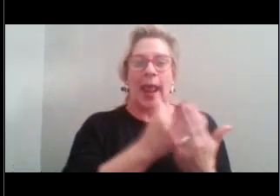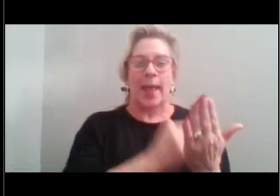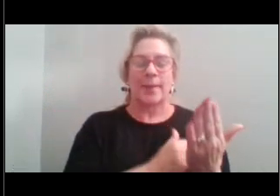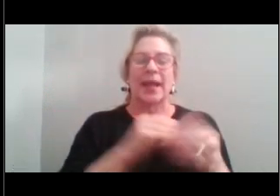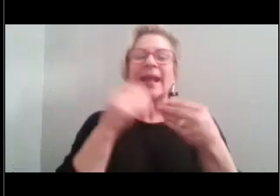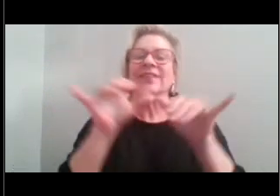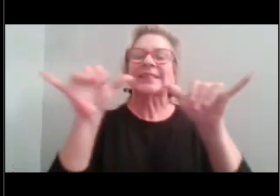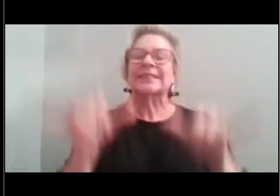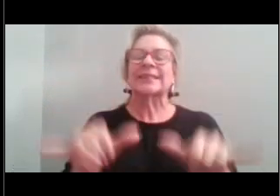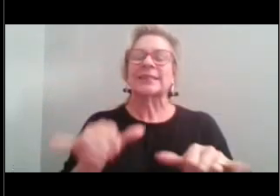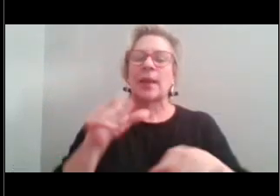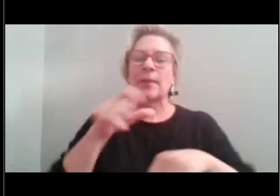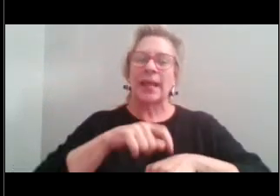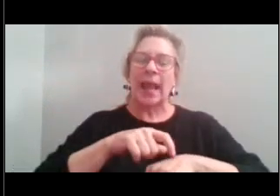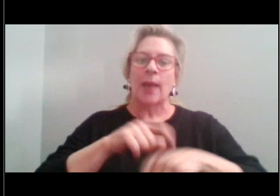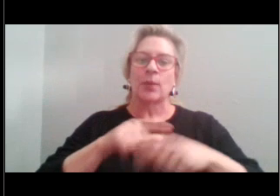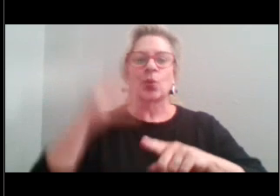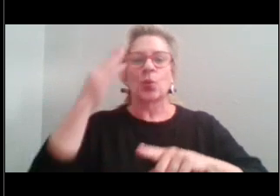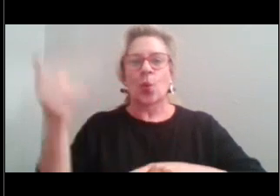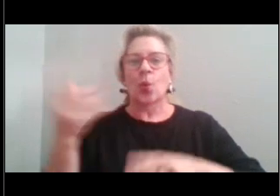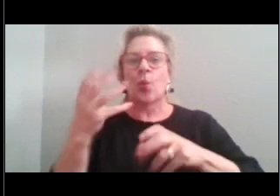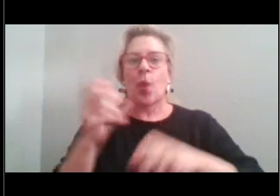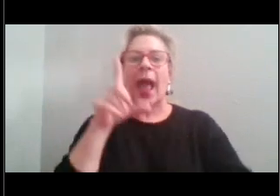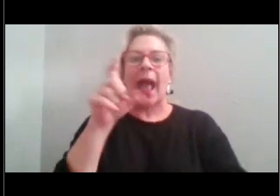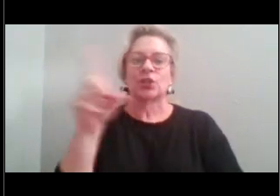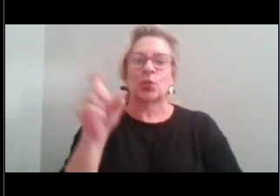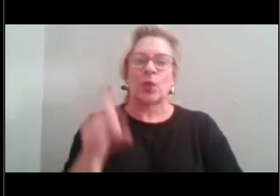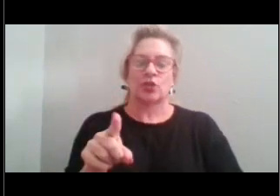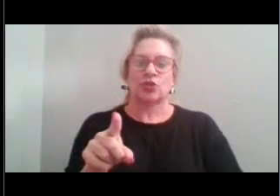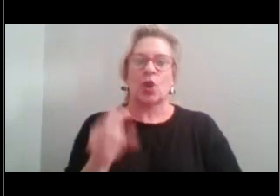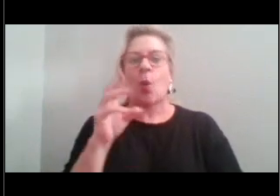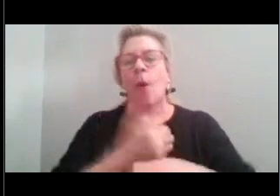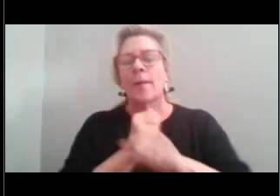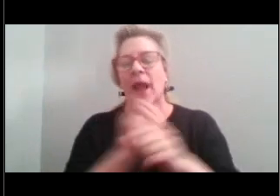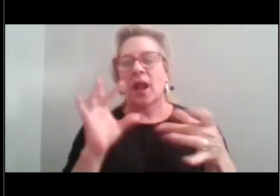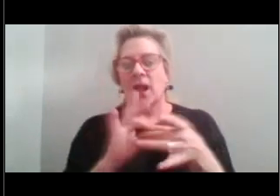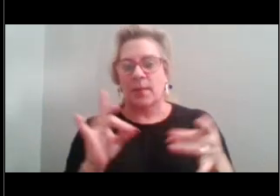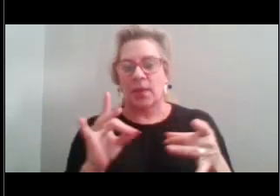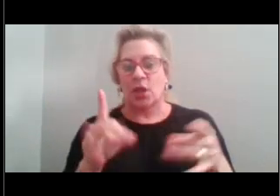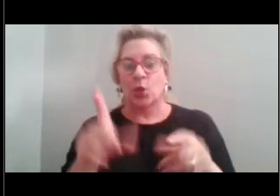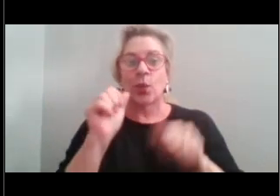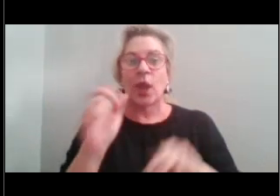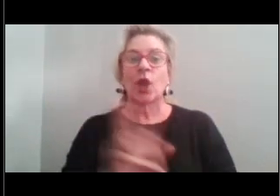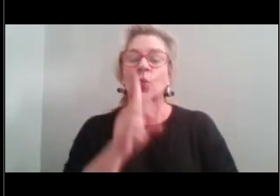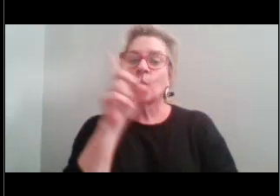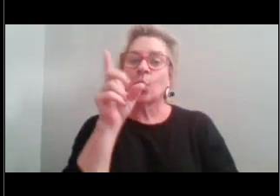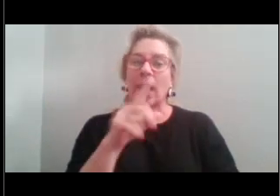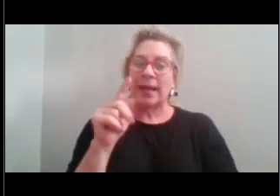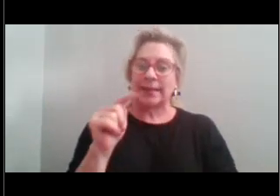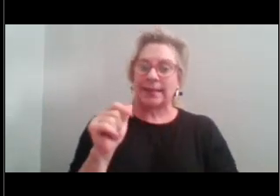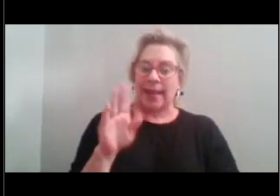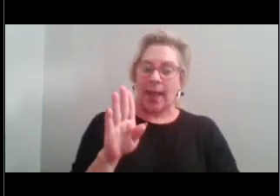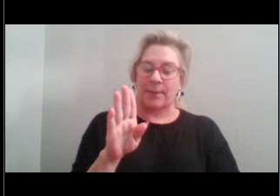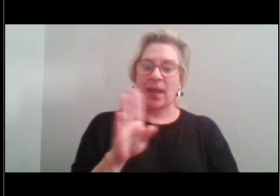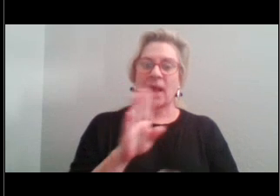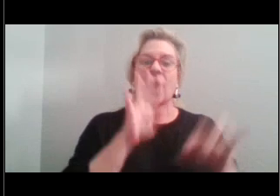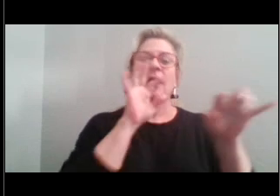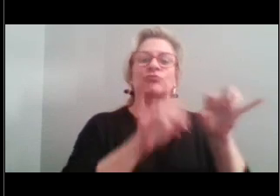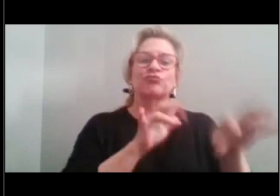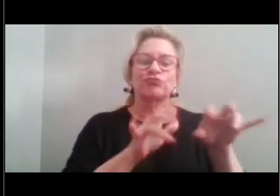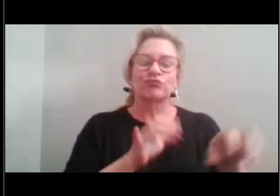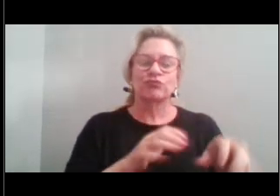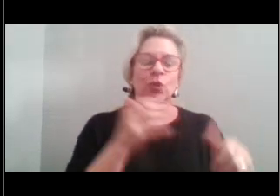to acknowledge you. Alternately, you may use the questions tab to submit your comment. Please be sure to include the agenda item